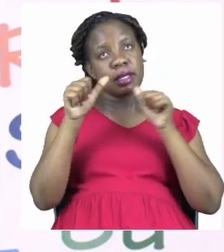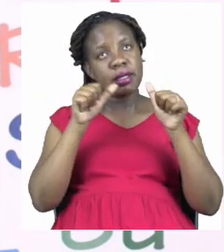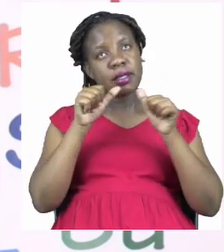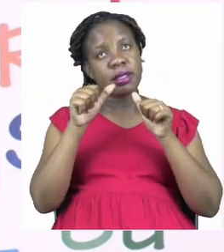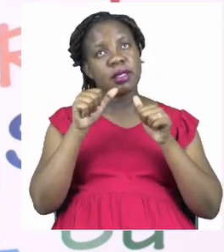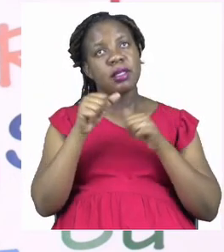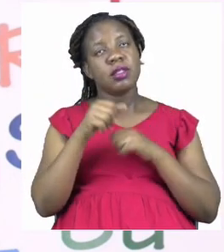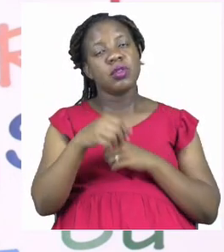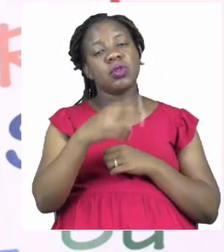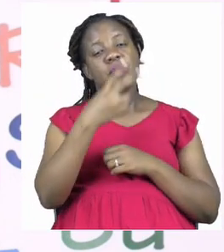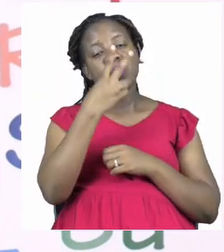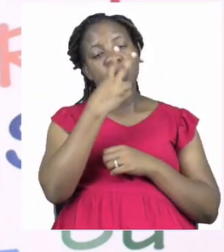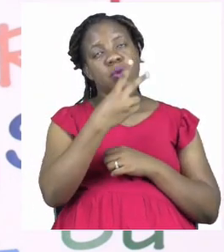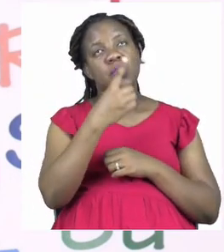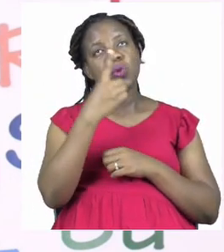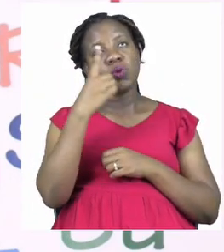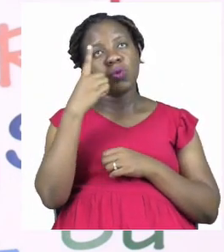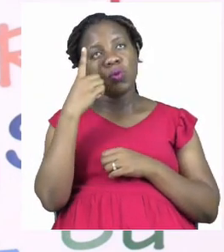eat